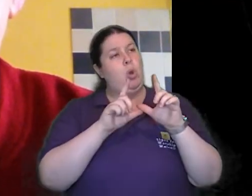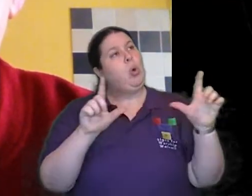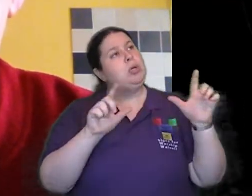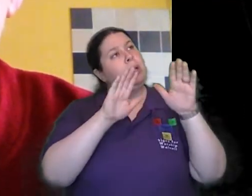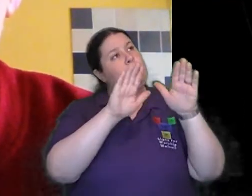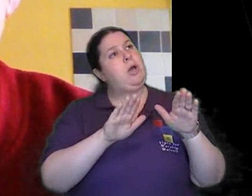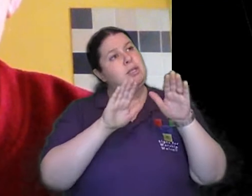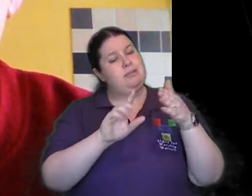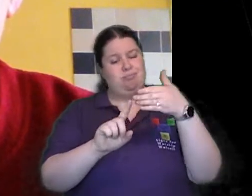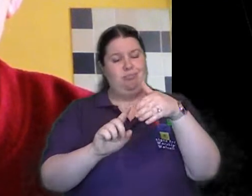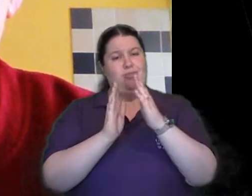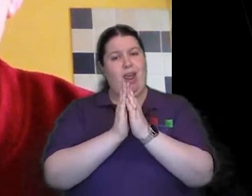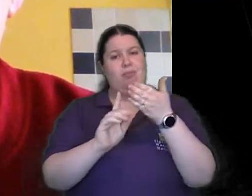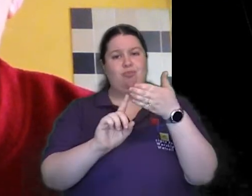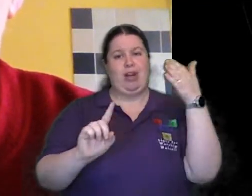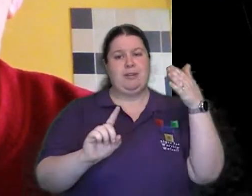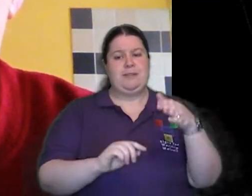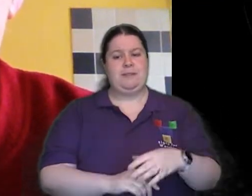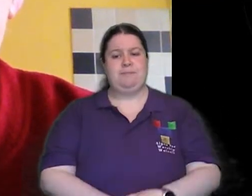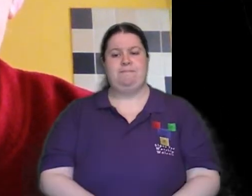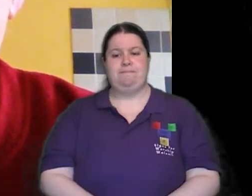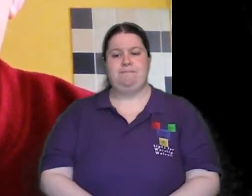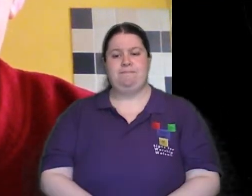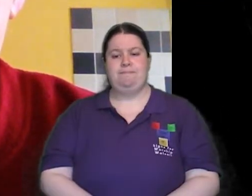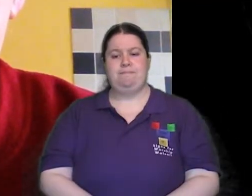Lord, in your mercy, hear our prayer.